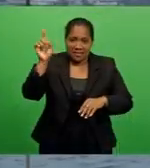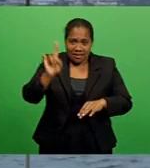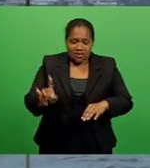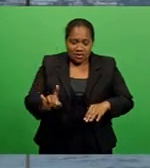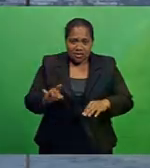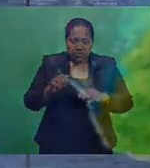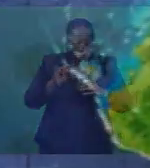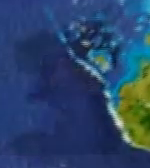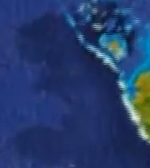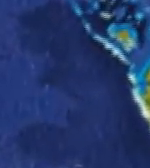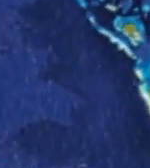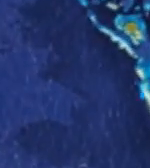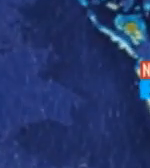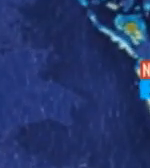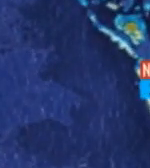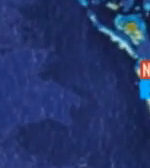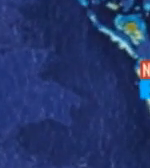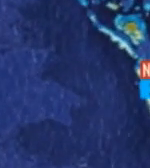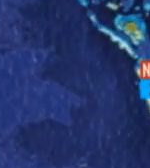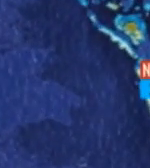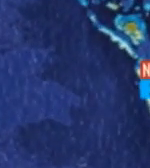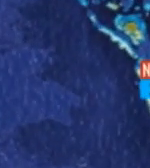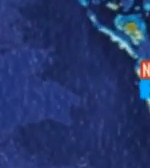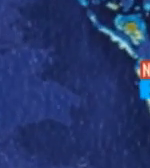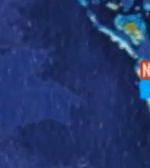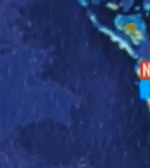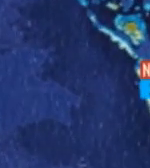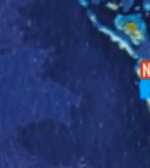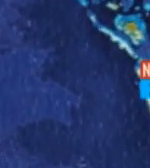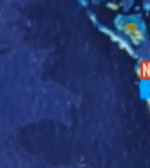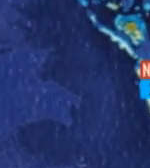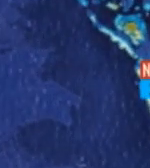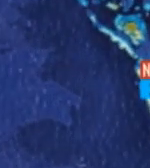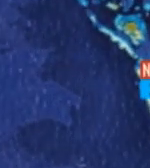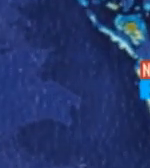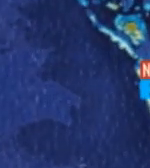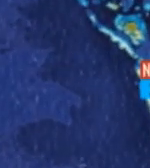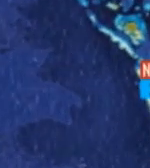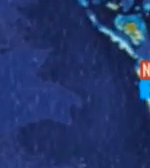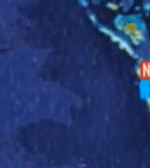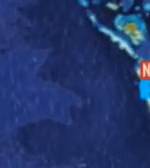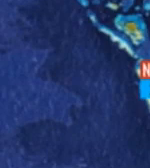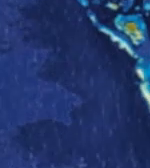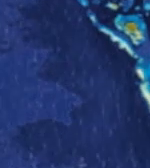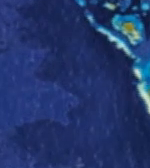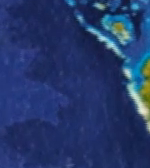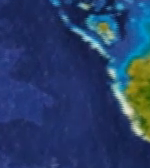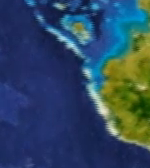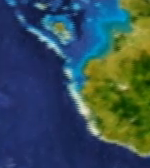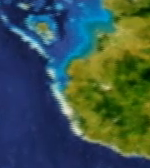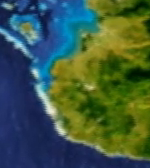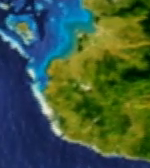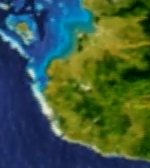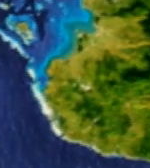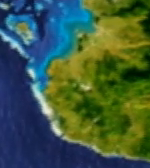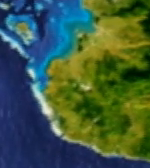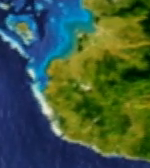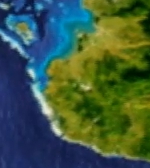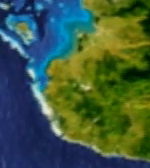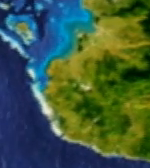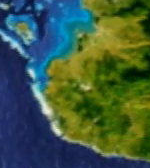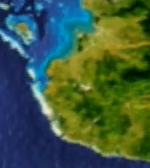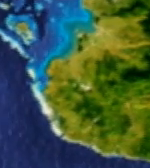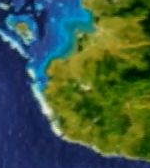In the west, partly cloudy with afternoon or evening showers and isolated thunderstorms. Eastwards from Pacific Harbour to